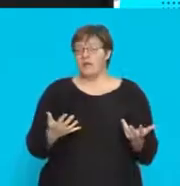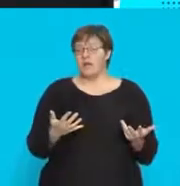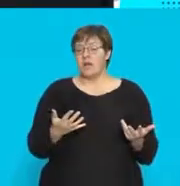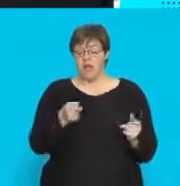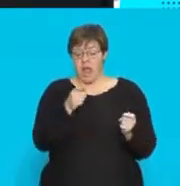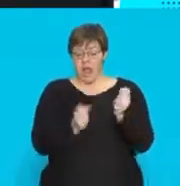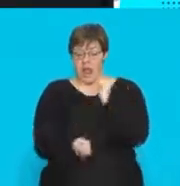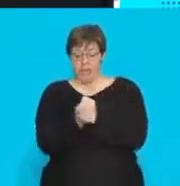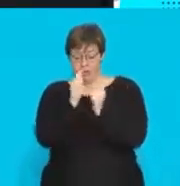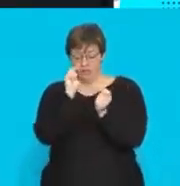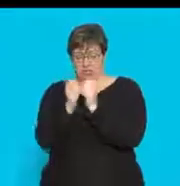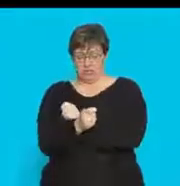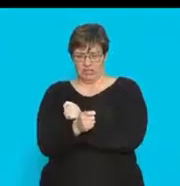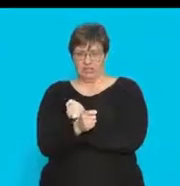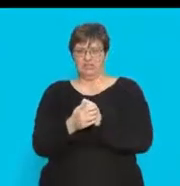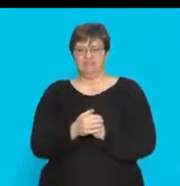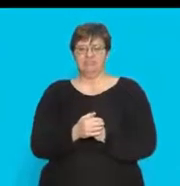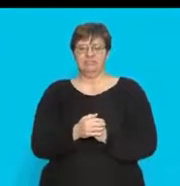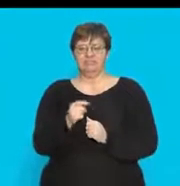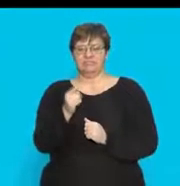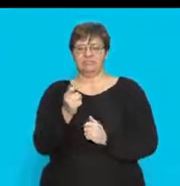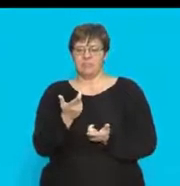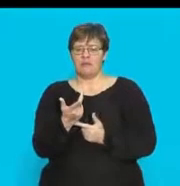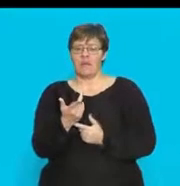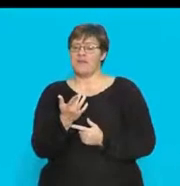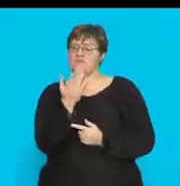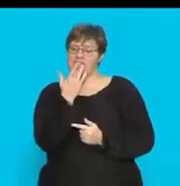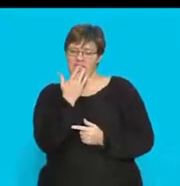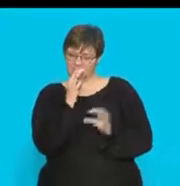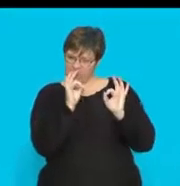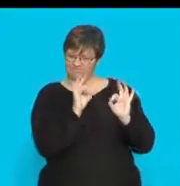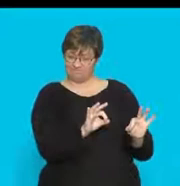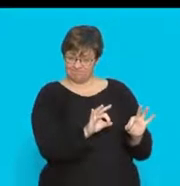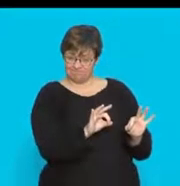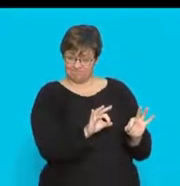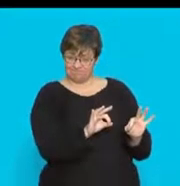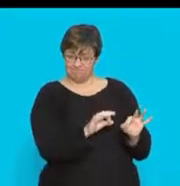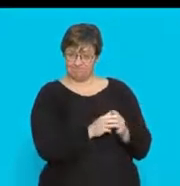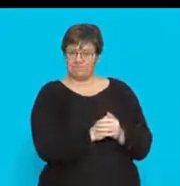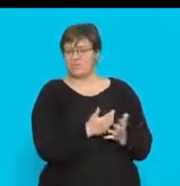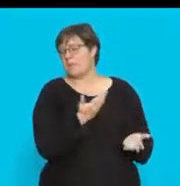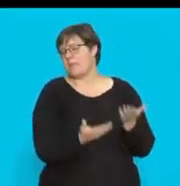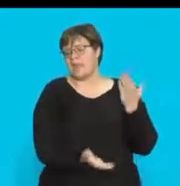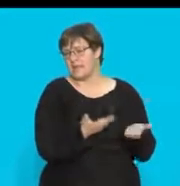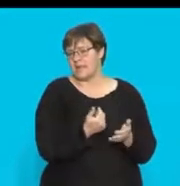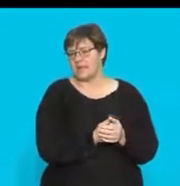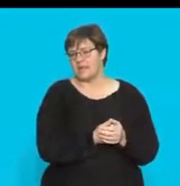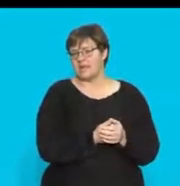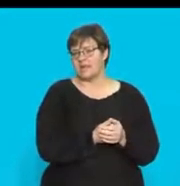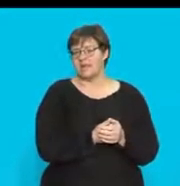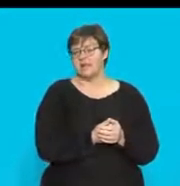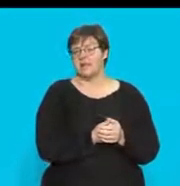change does occur, and this word here is a favorable mutation, if maybe by some chance